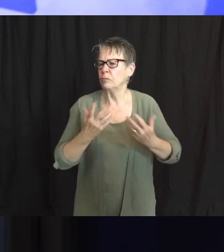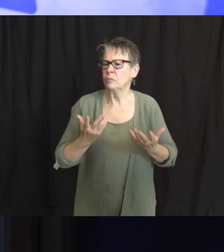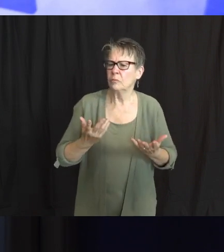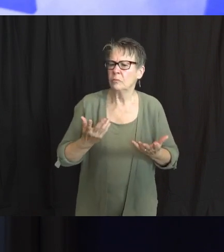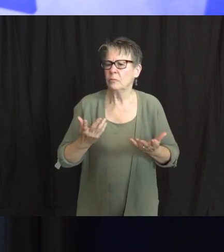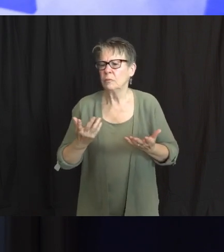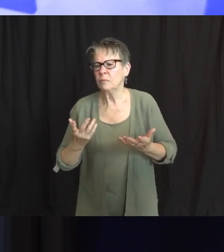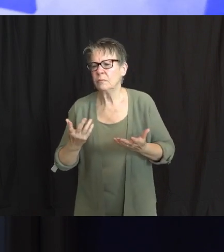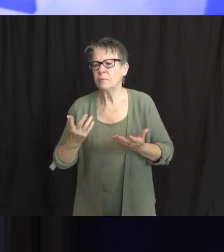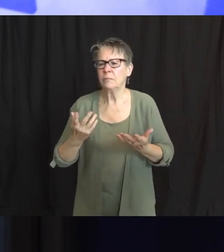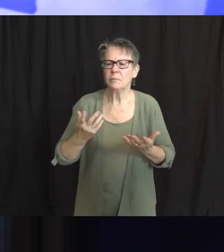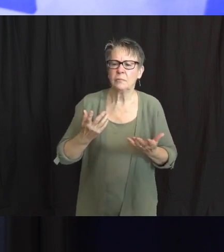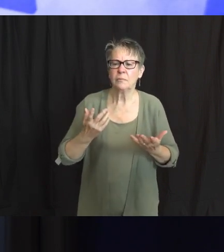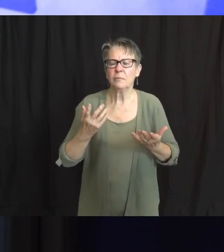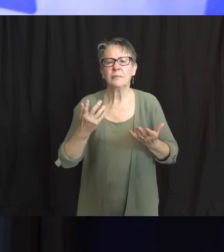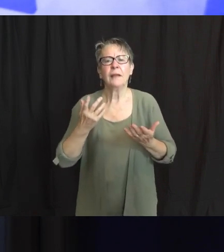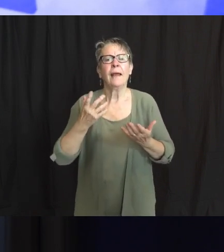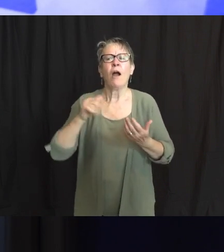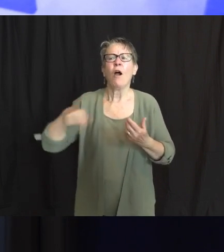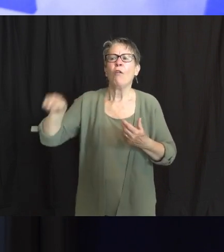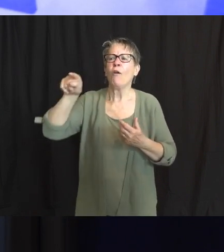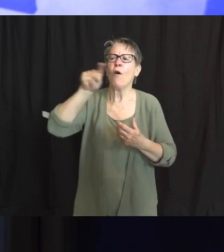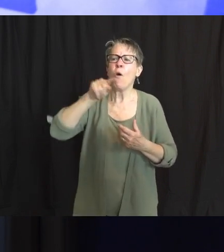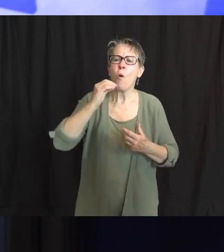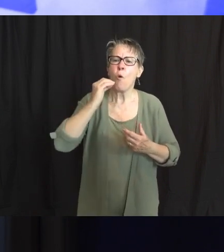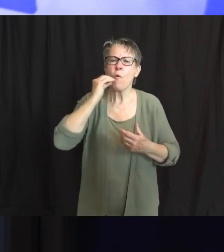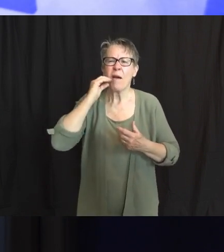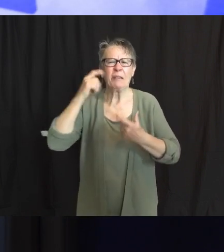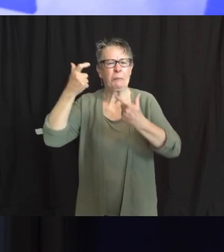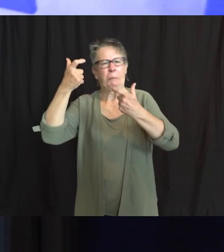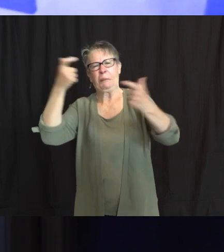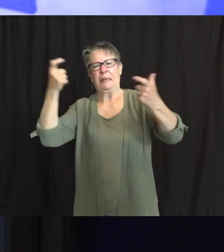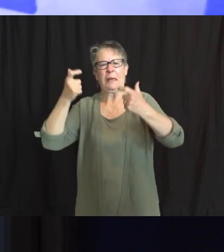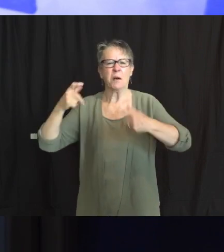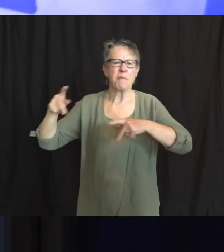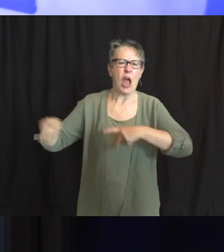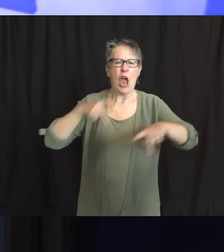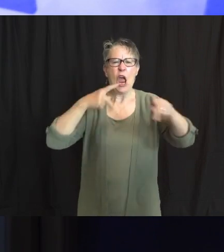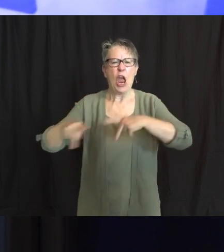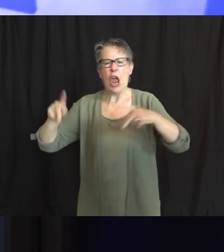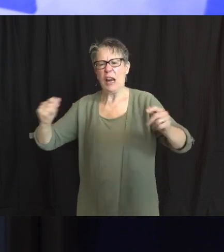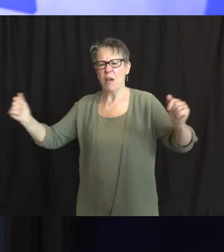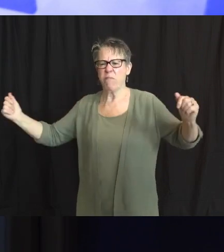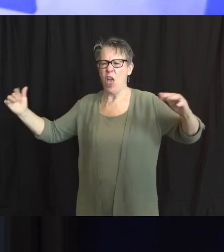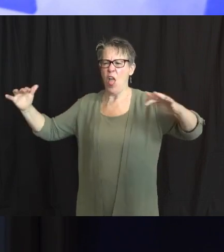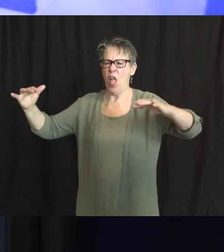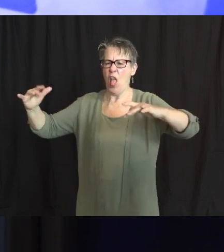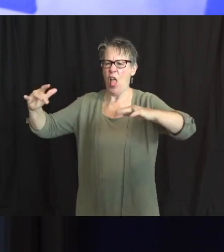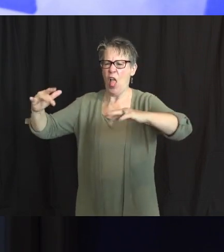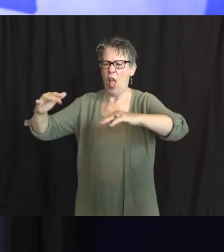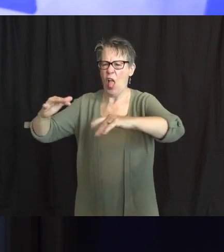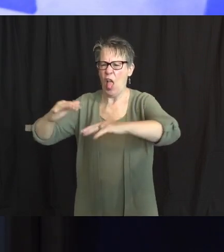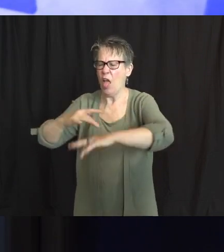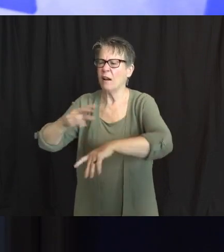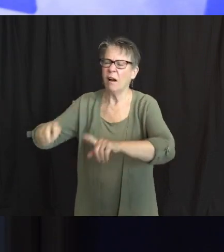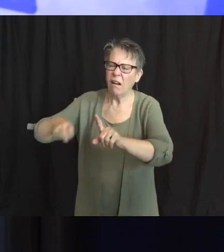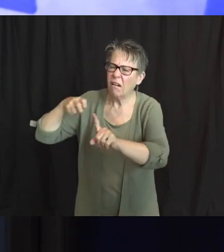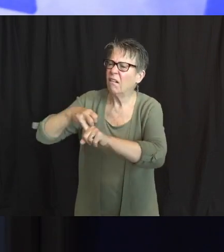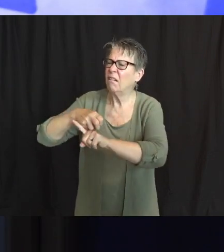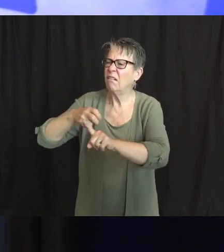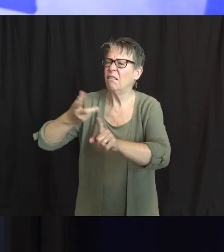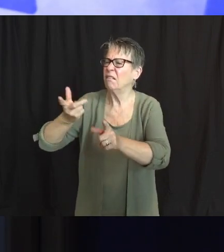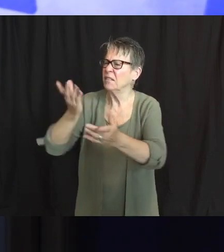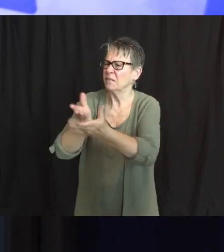charged and arrested on additional charges. And the only thing I'll add, and I know it came up on Friday, Governor, was with regards to